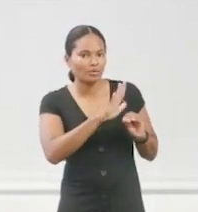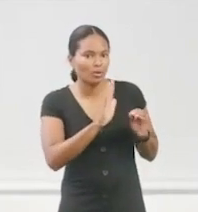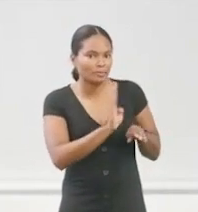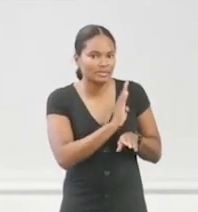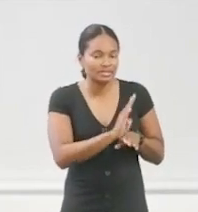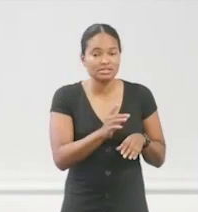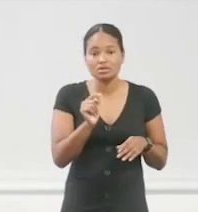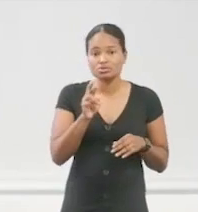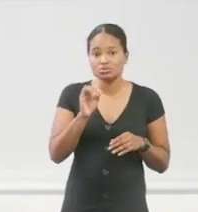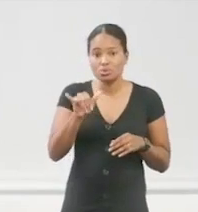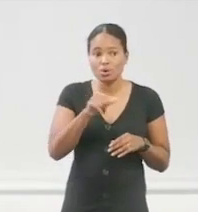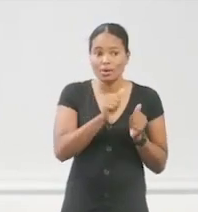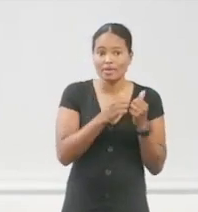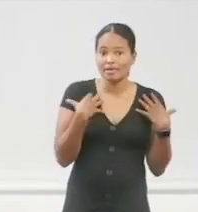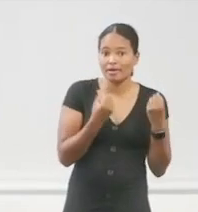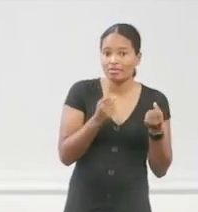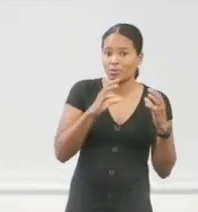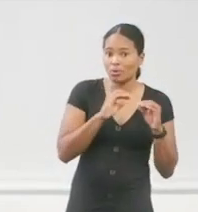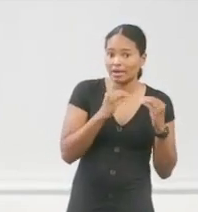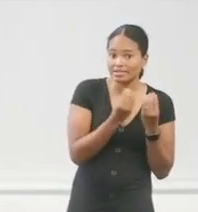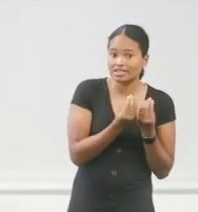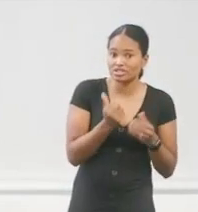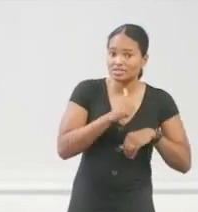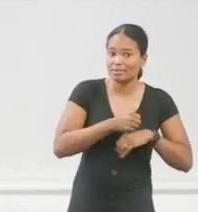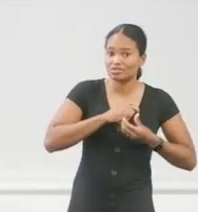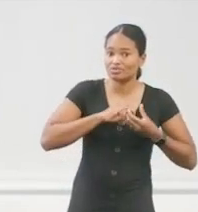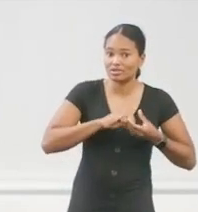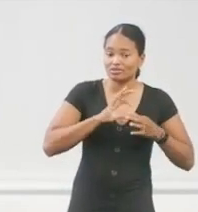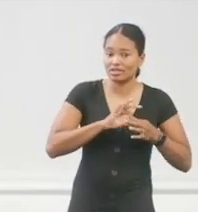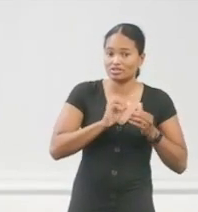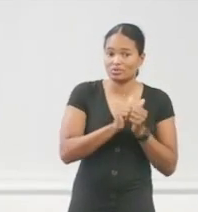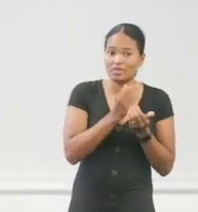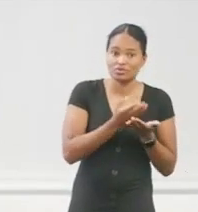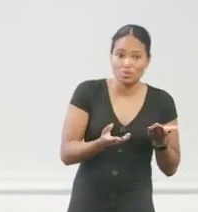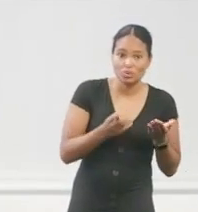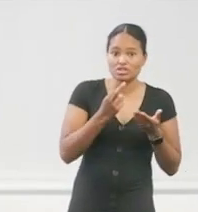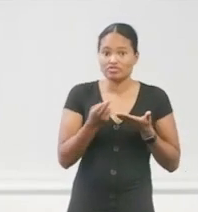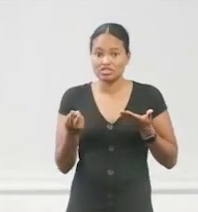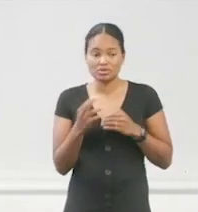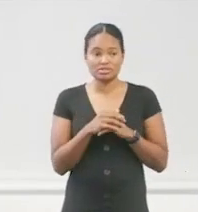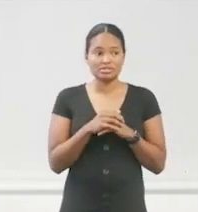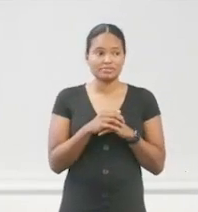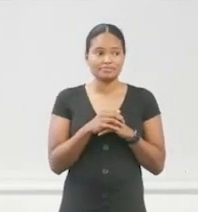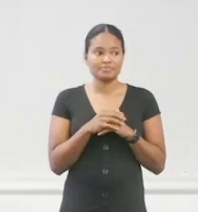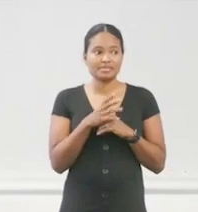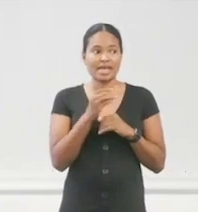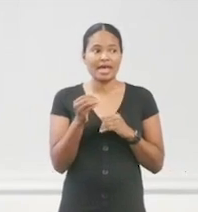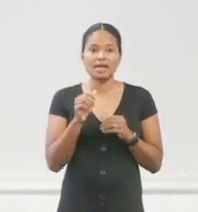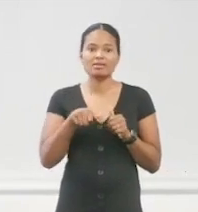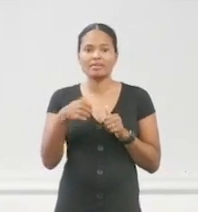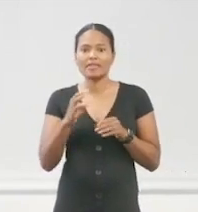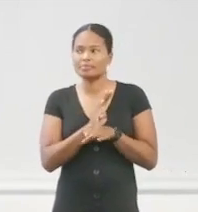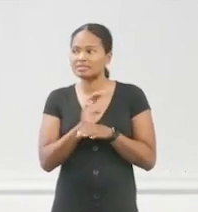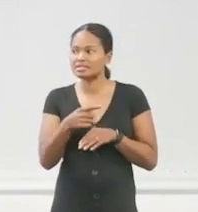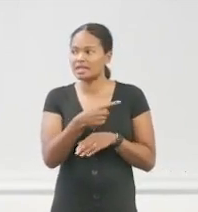health organization, and establish a relationship with their tools and resources, as well as with his InfoCard hat that he wears.